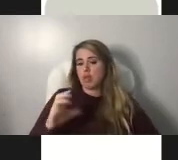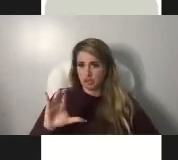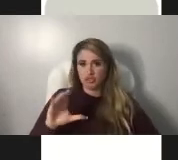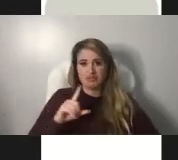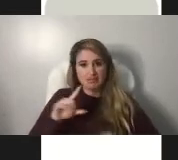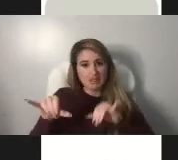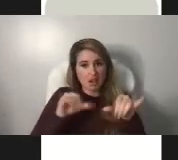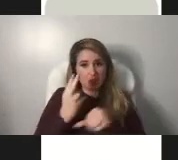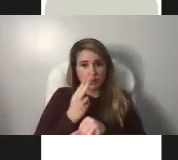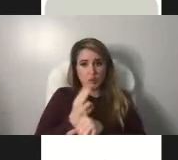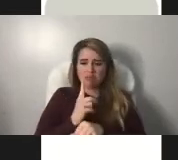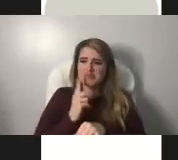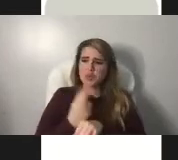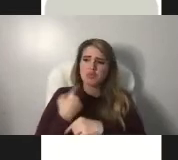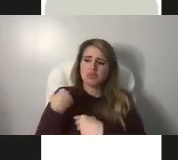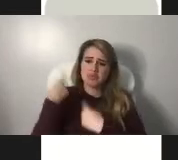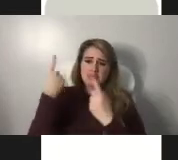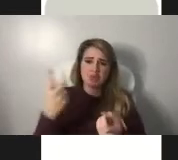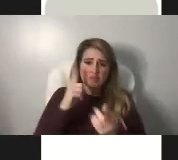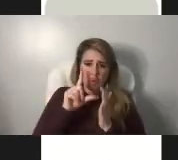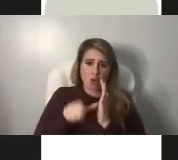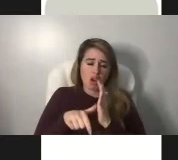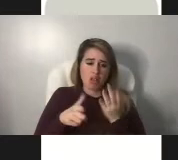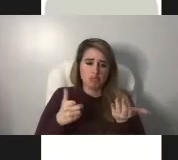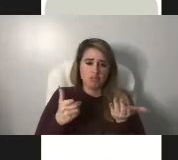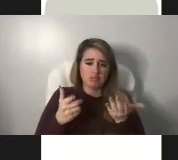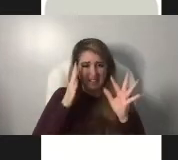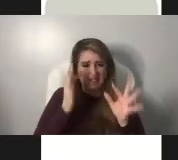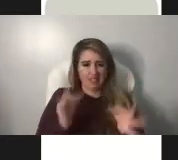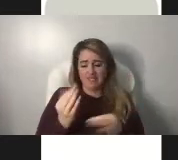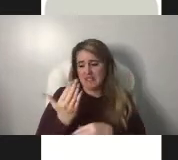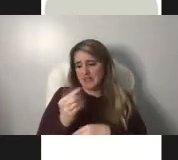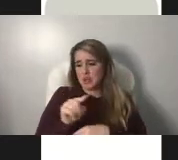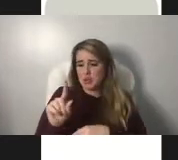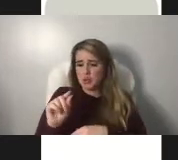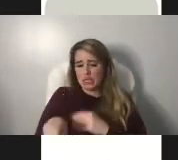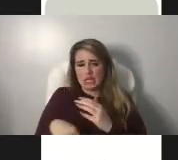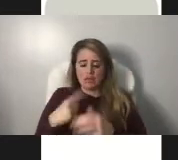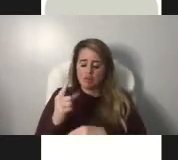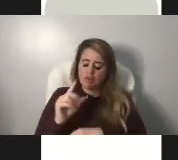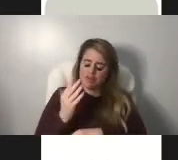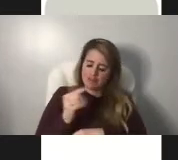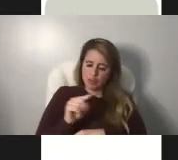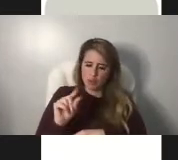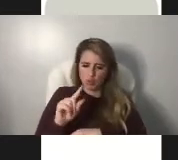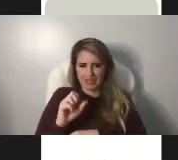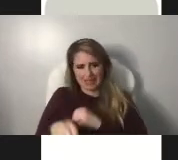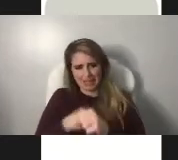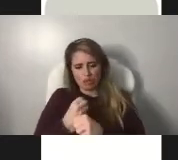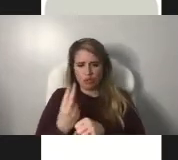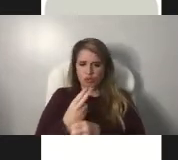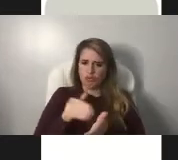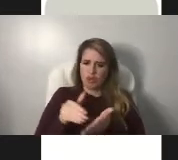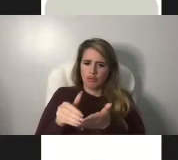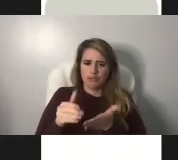for a while, certainly at least 15 or 20 years, been used commonly, relatively commonly in the orthopedic